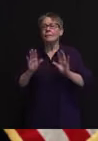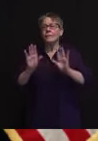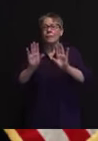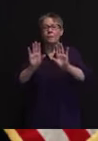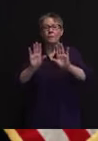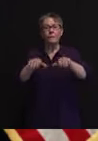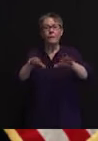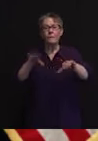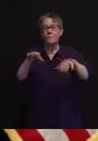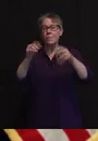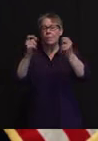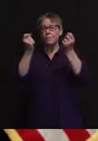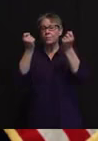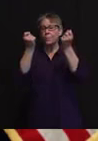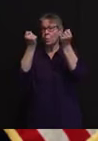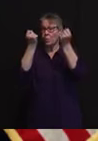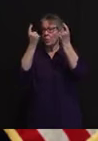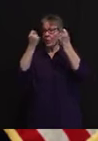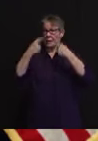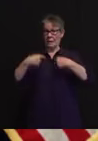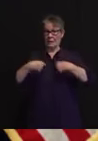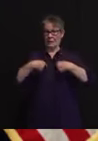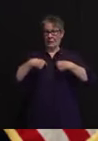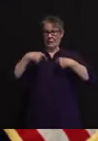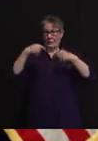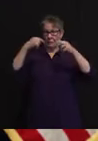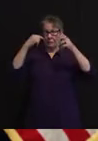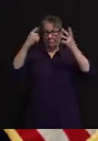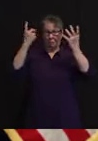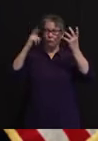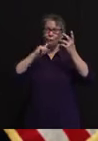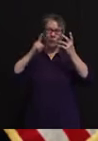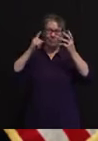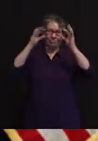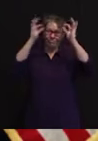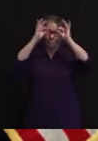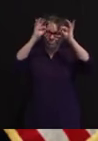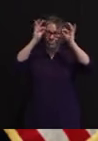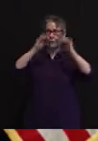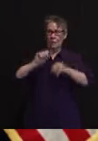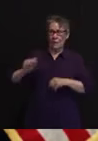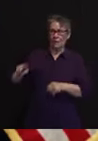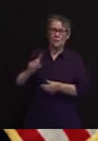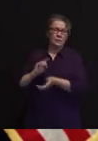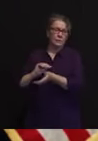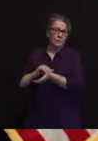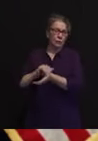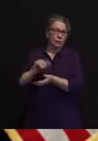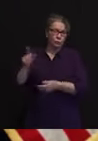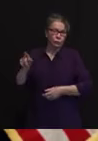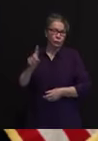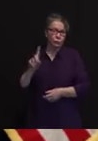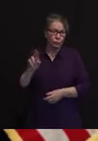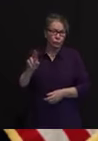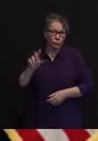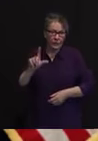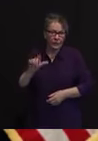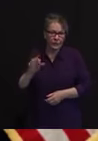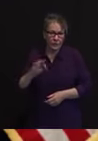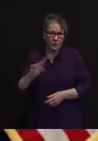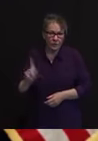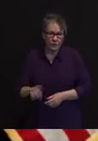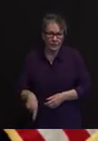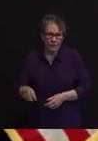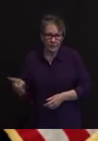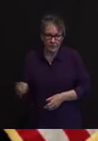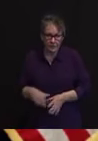tell. It's too early to tell. But my answer actually would still stand. We have to be confident. Our teams need to be confident. The states need to be